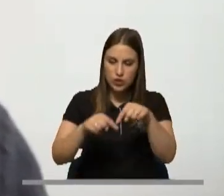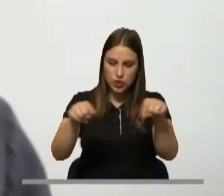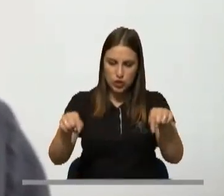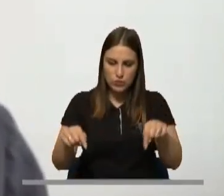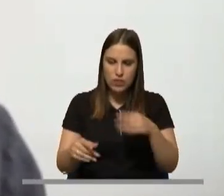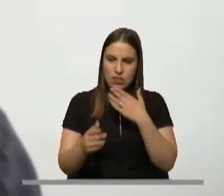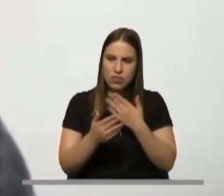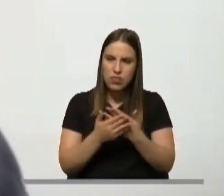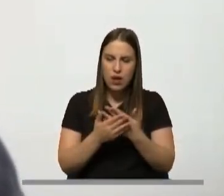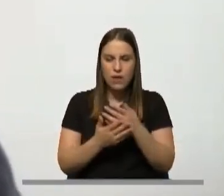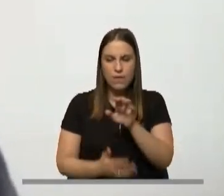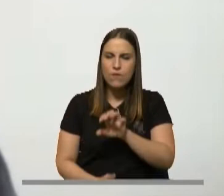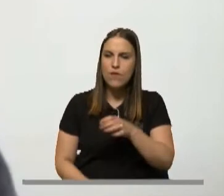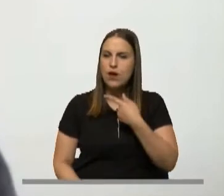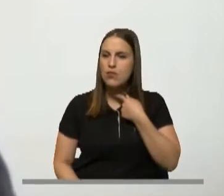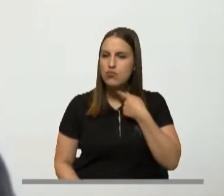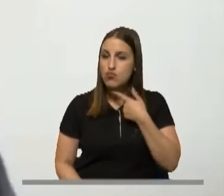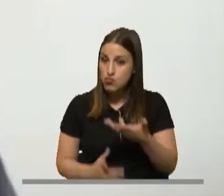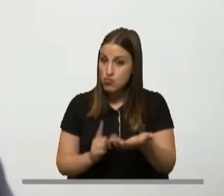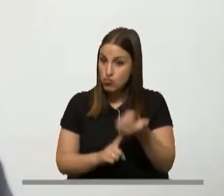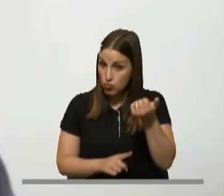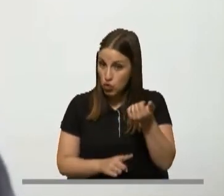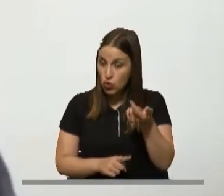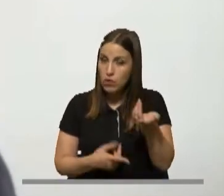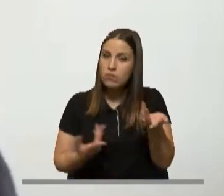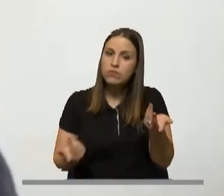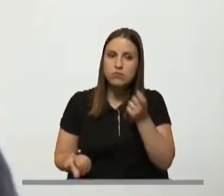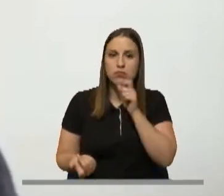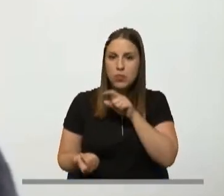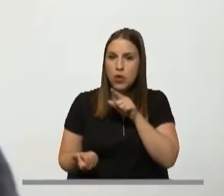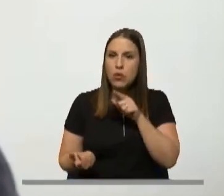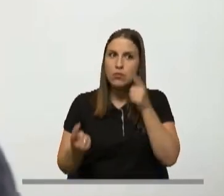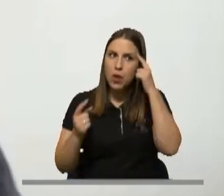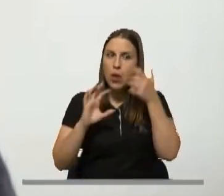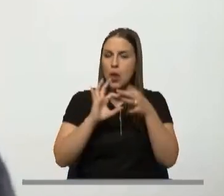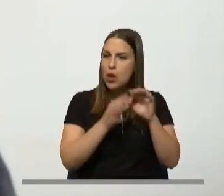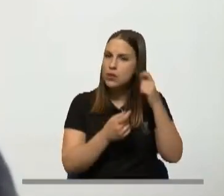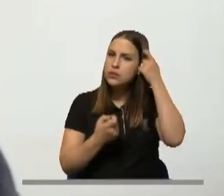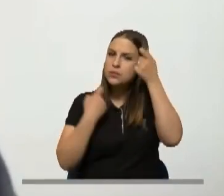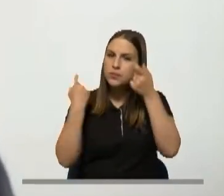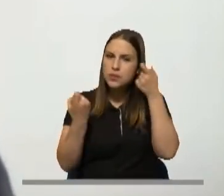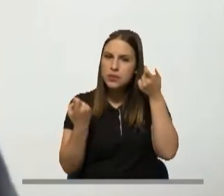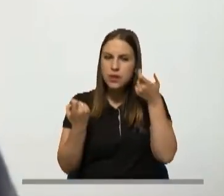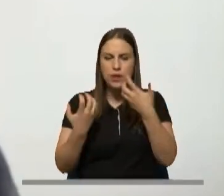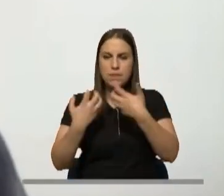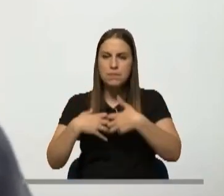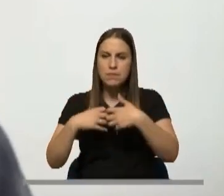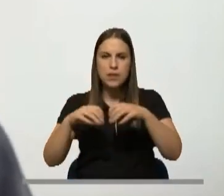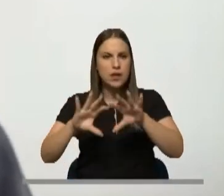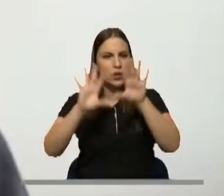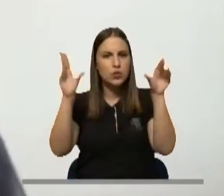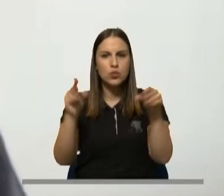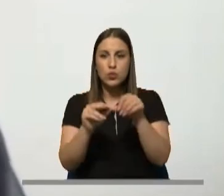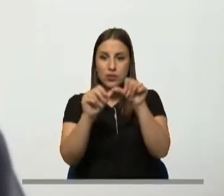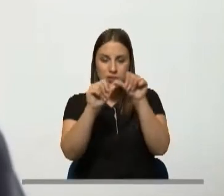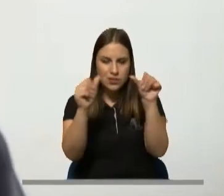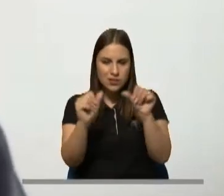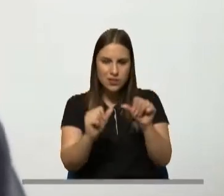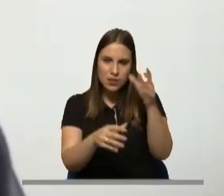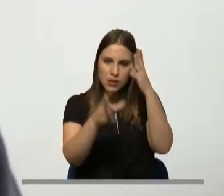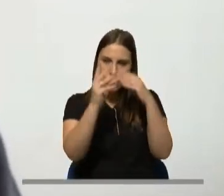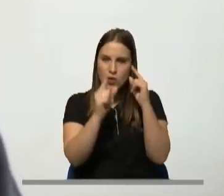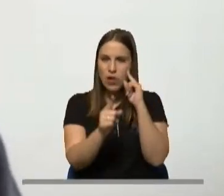digital format, it could be reasonable to think that every machine learning system is a kind